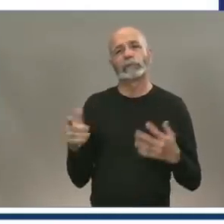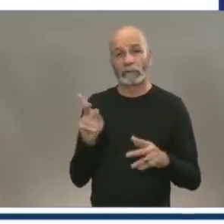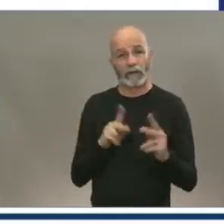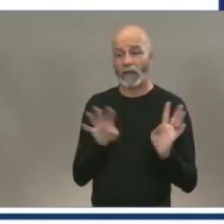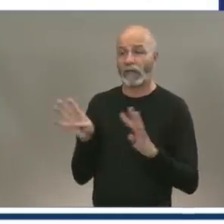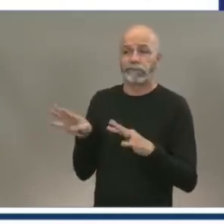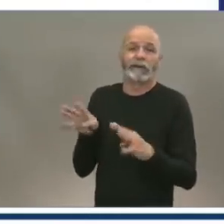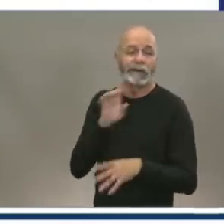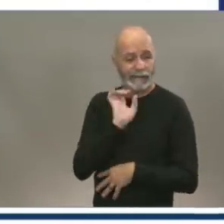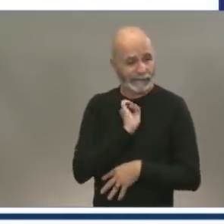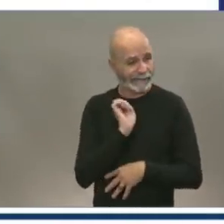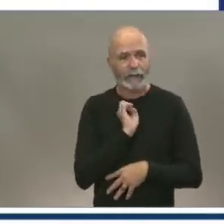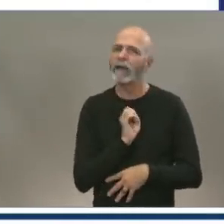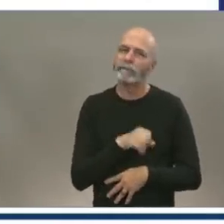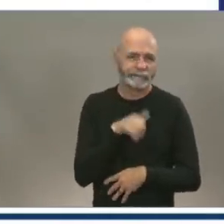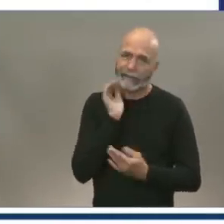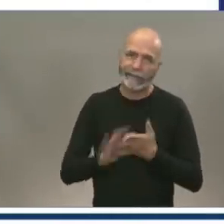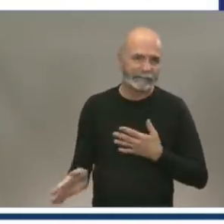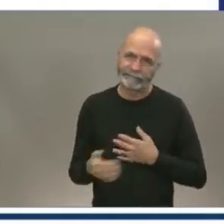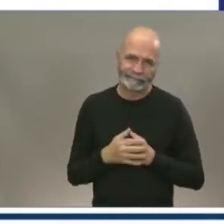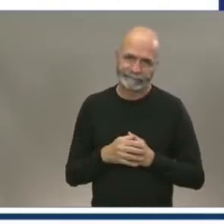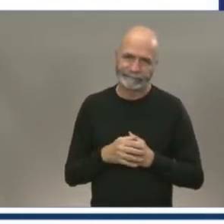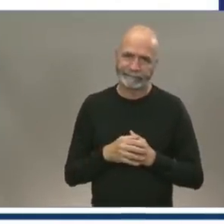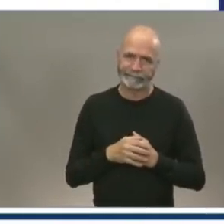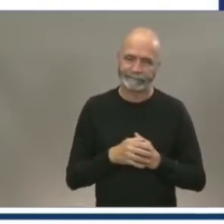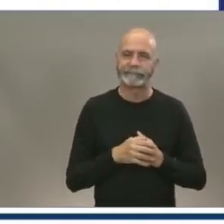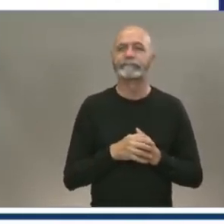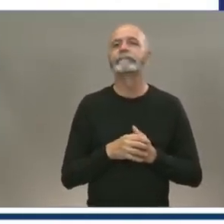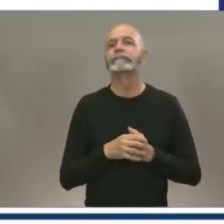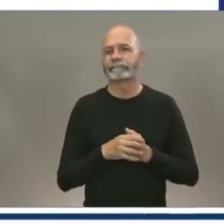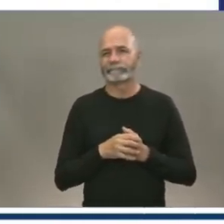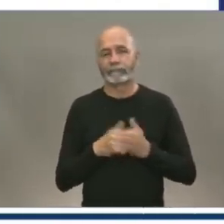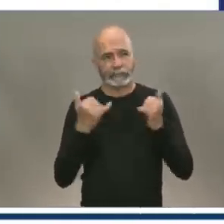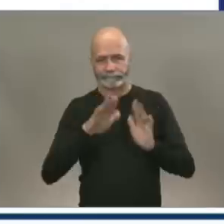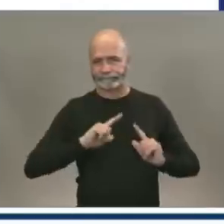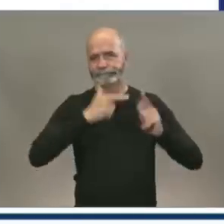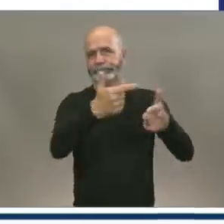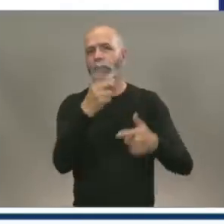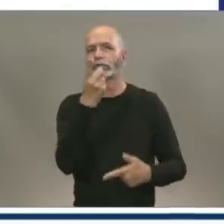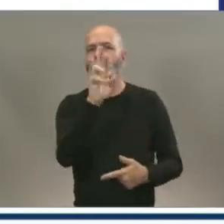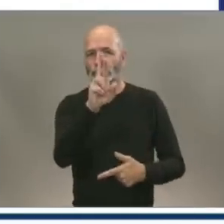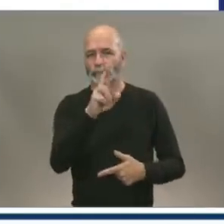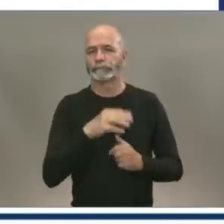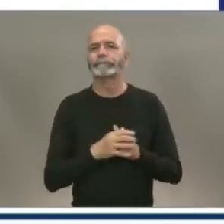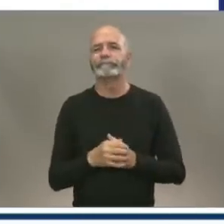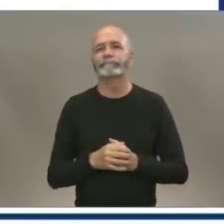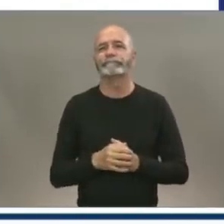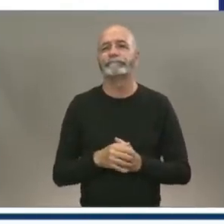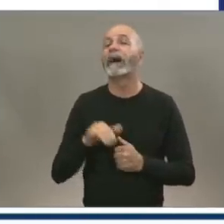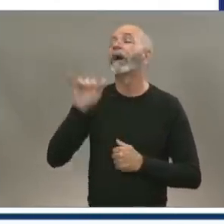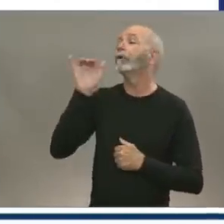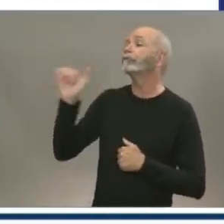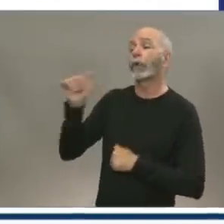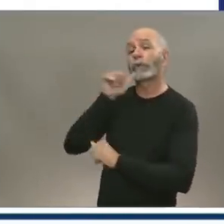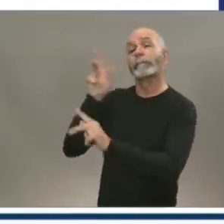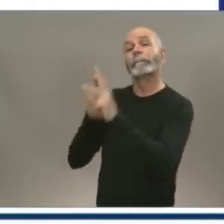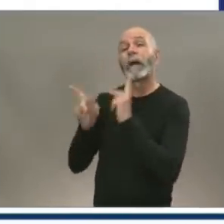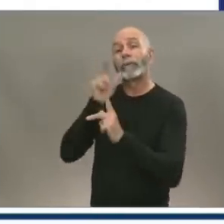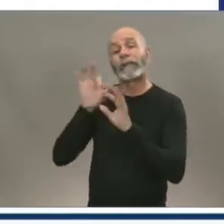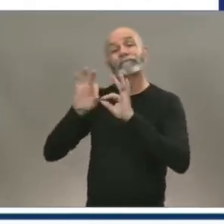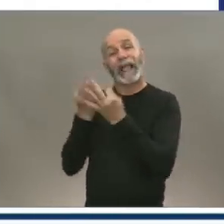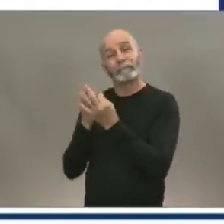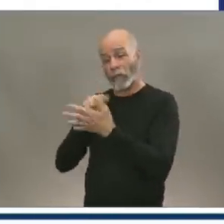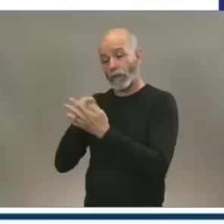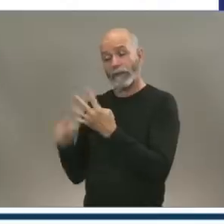Thank you, Premier, and good afternoon, everybody. I also want to extend my sympathies to the families and loved ones of the 4 Nova Scotians who